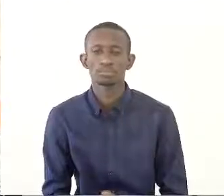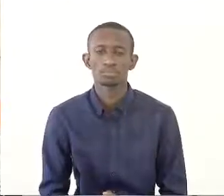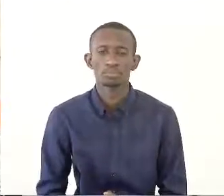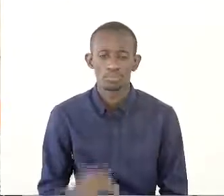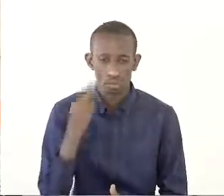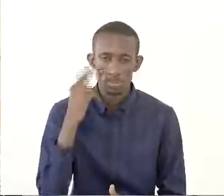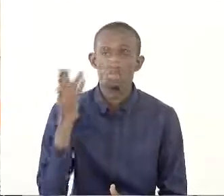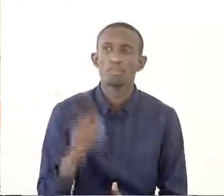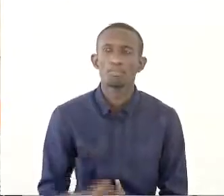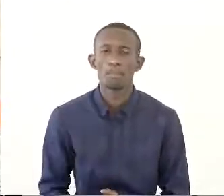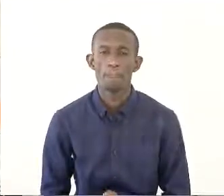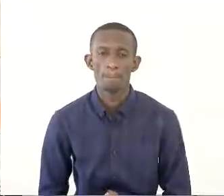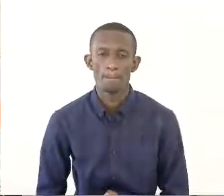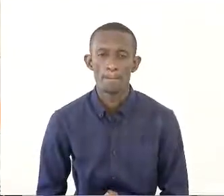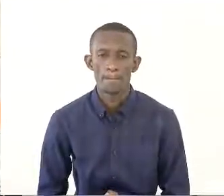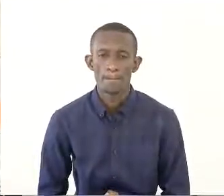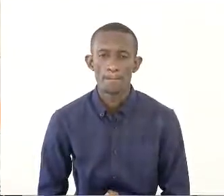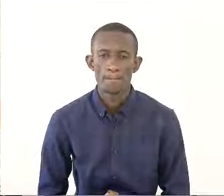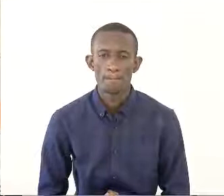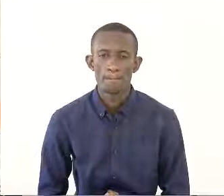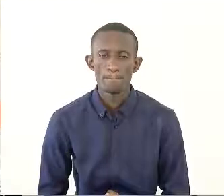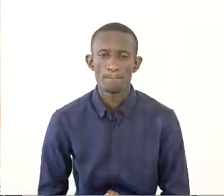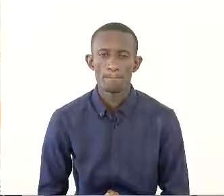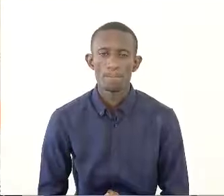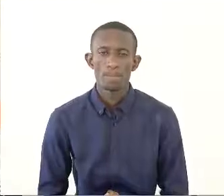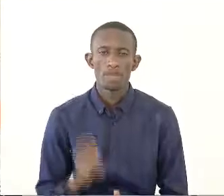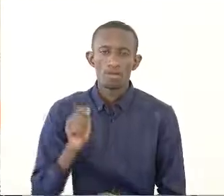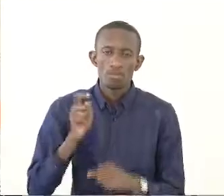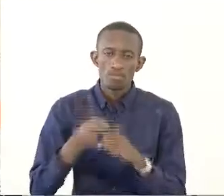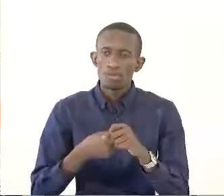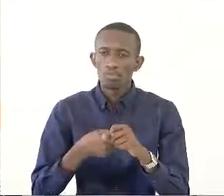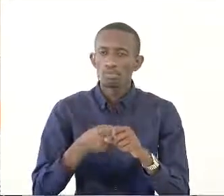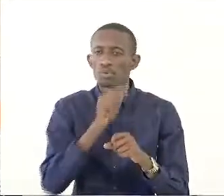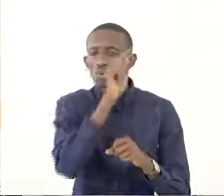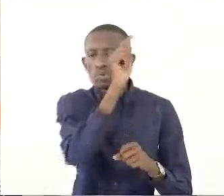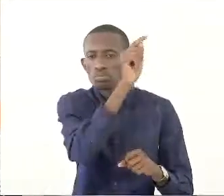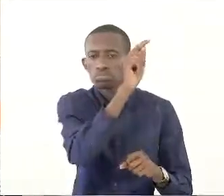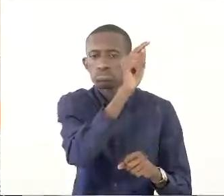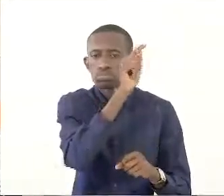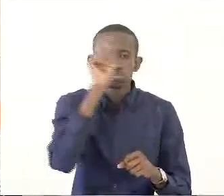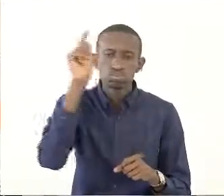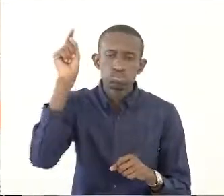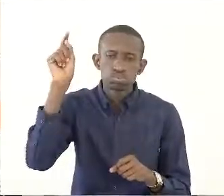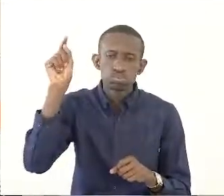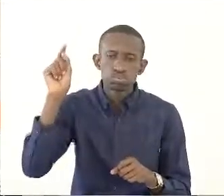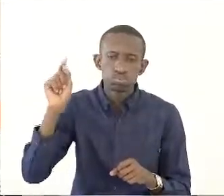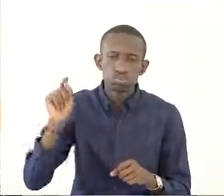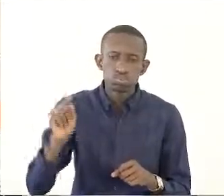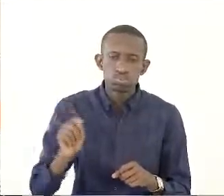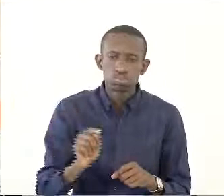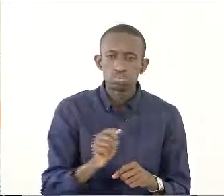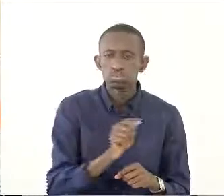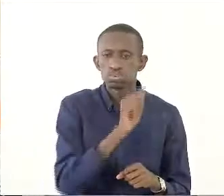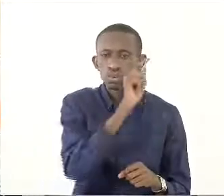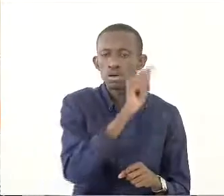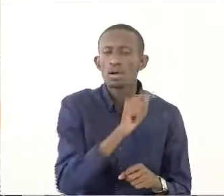Look at this. It comes from here, goes down, and it cuts x-axis